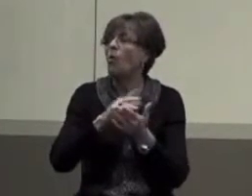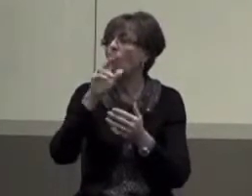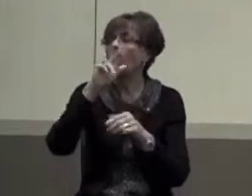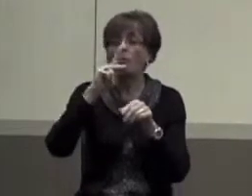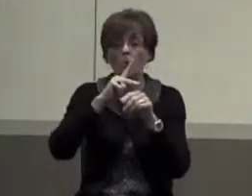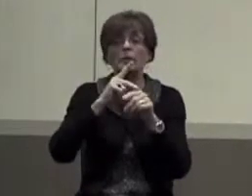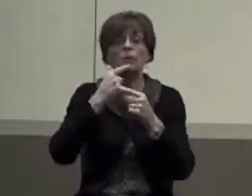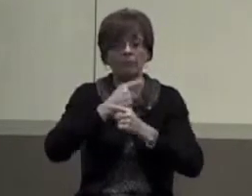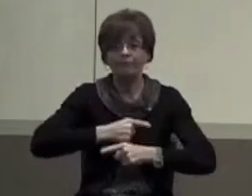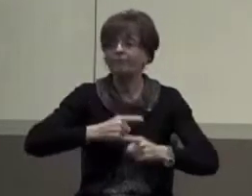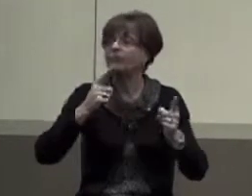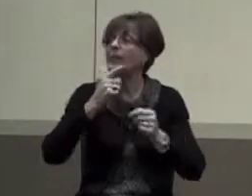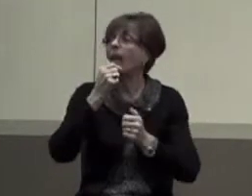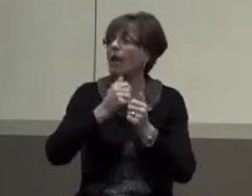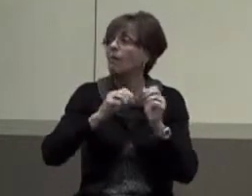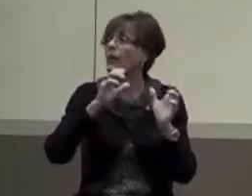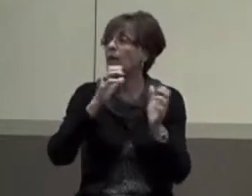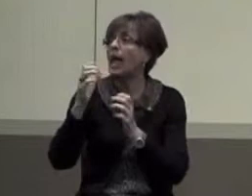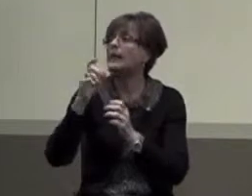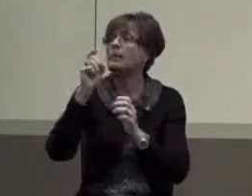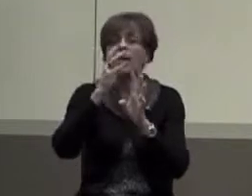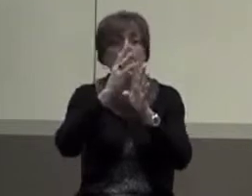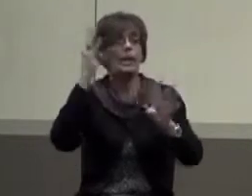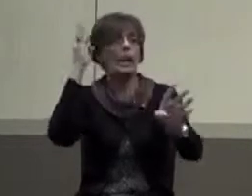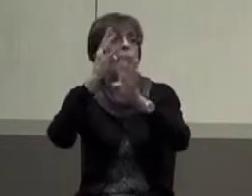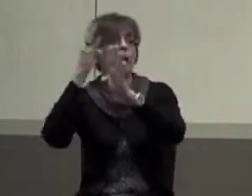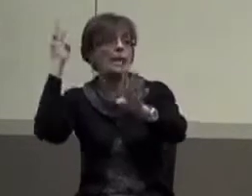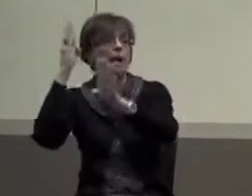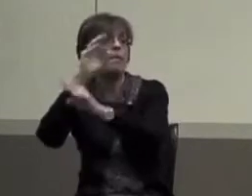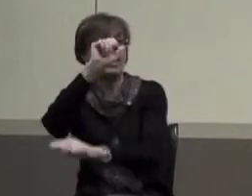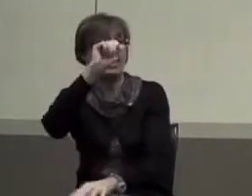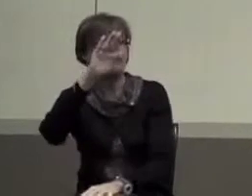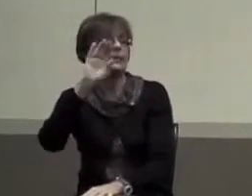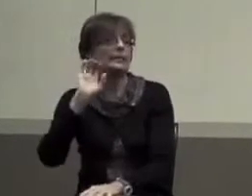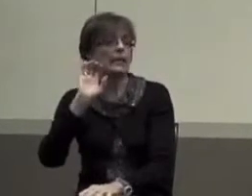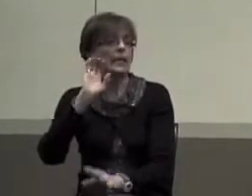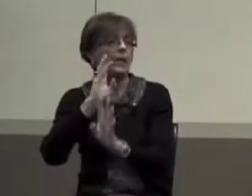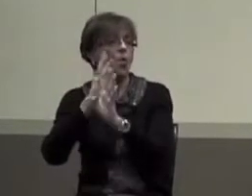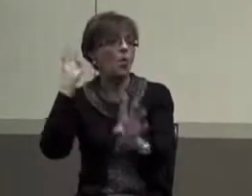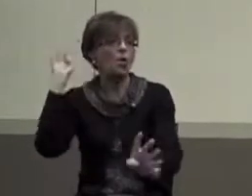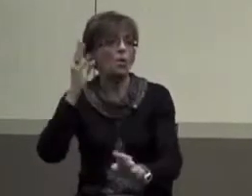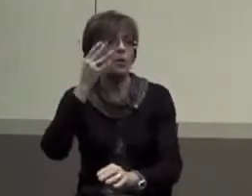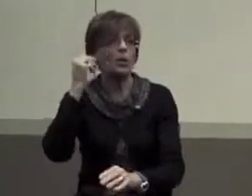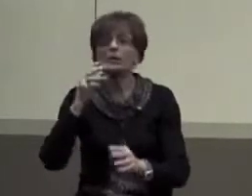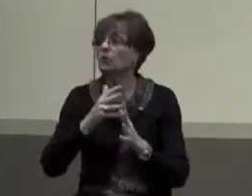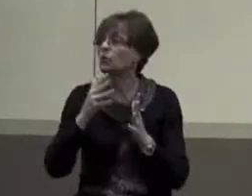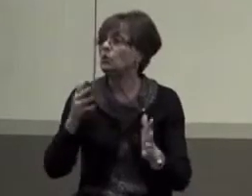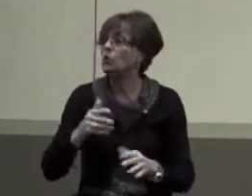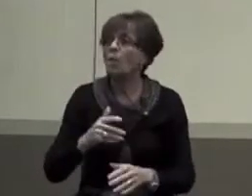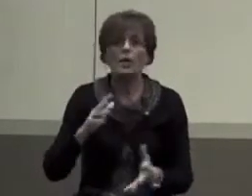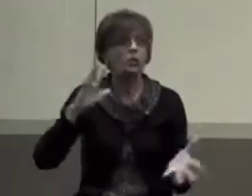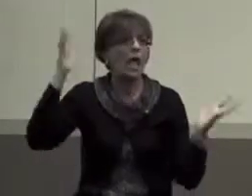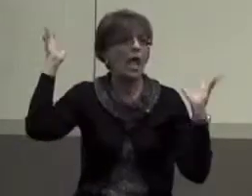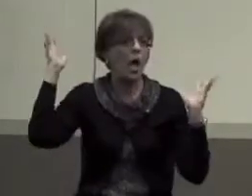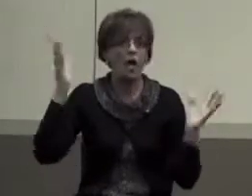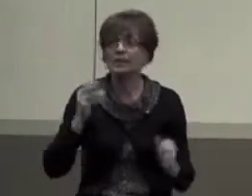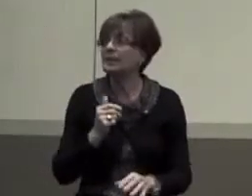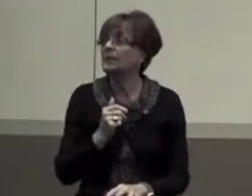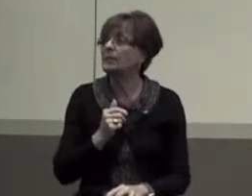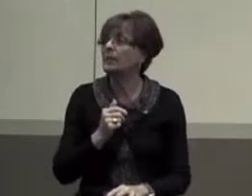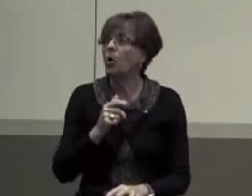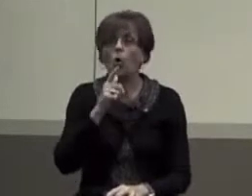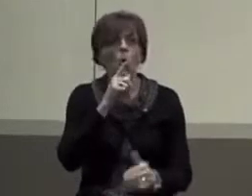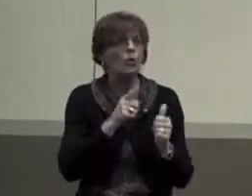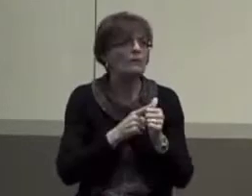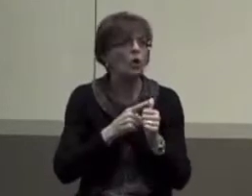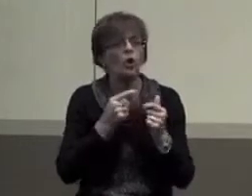every class has to now line up in ABC order because there was so much just chaos. Who was going to be first? Who's going to,